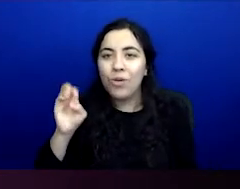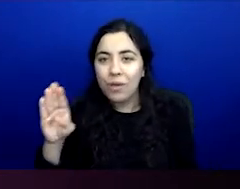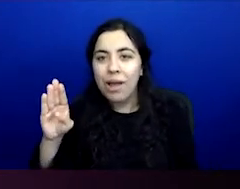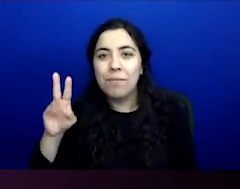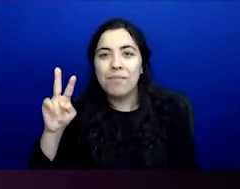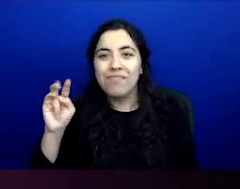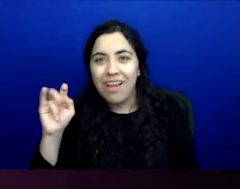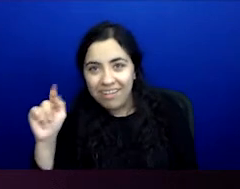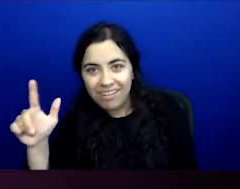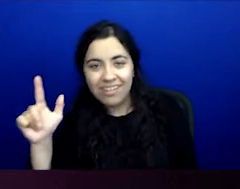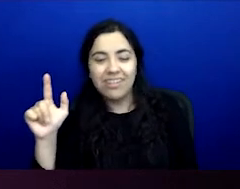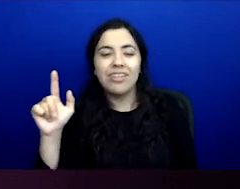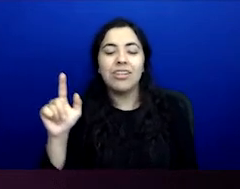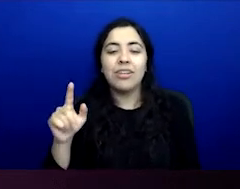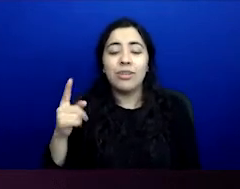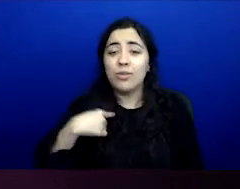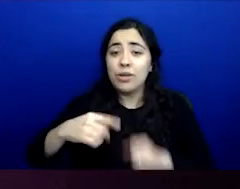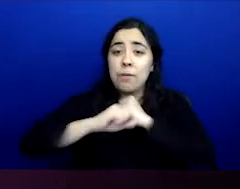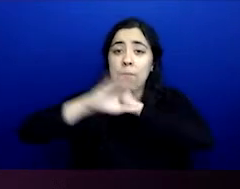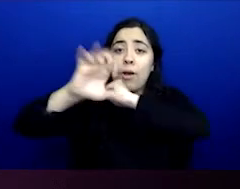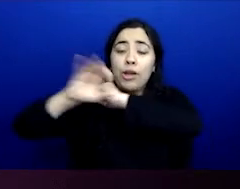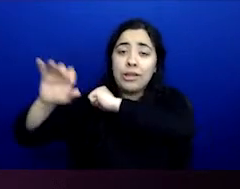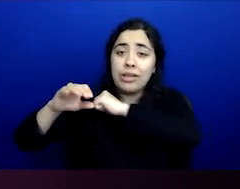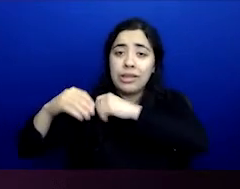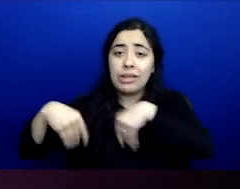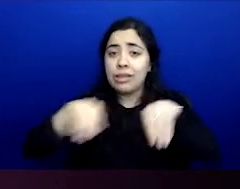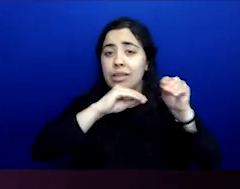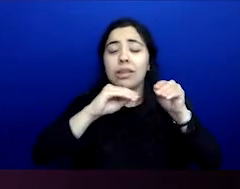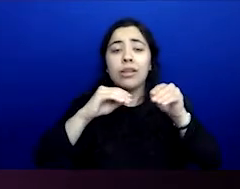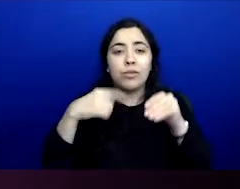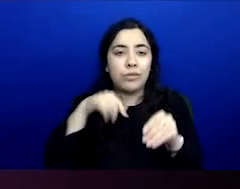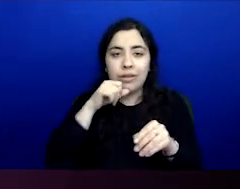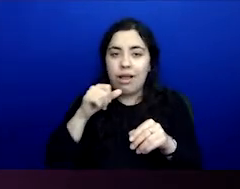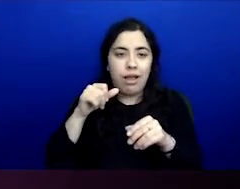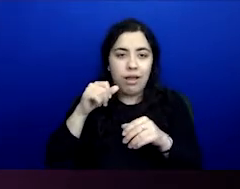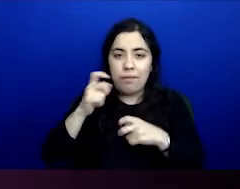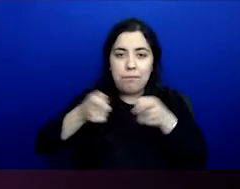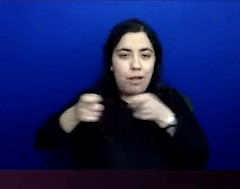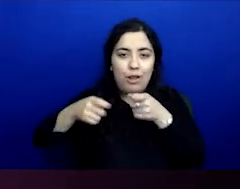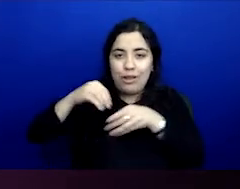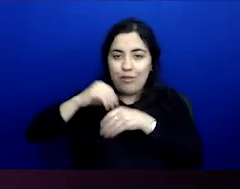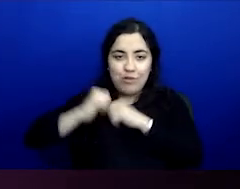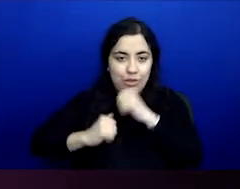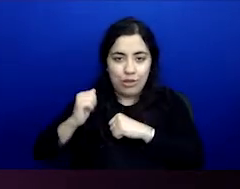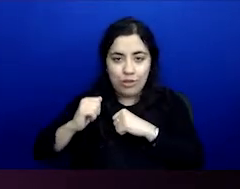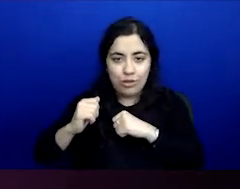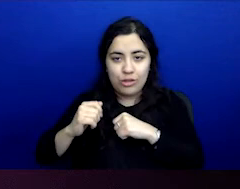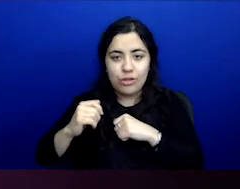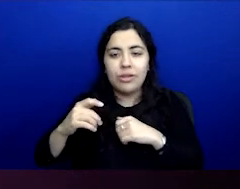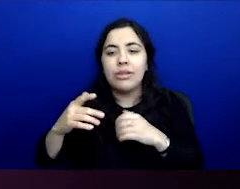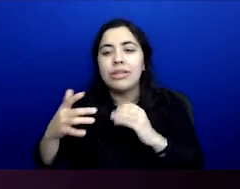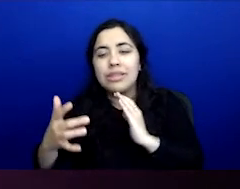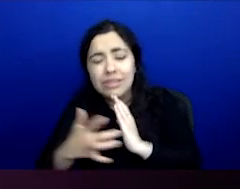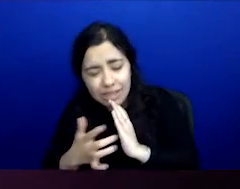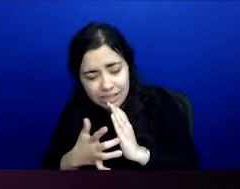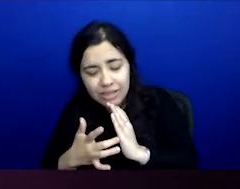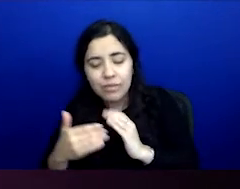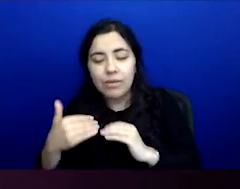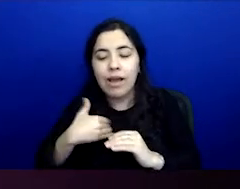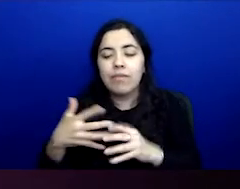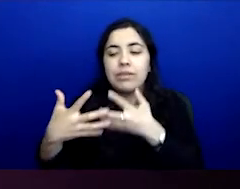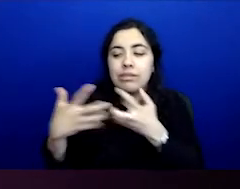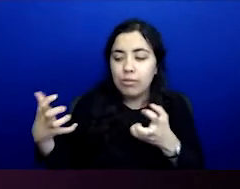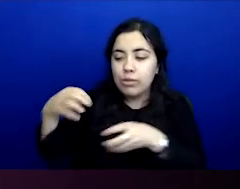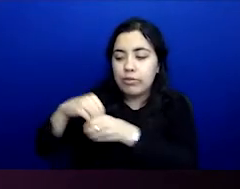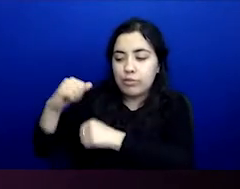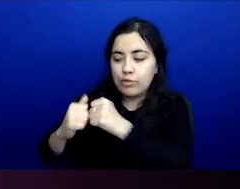marketing perspective, we don't manage the infrastructure here. Like, we're dogfooding our own platform. Technically, there's an infrastructure team who's managing the platform. But